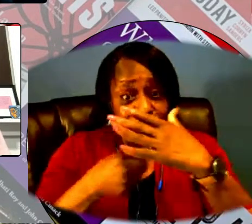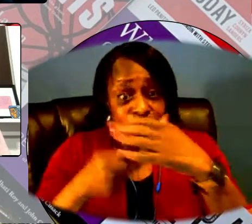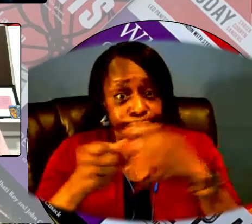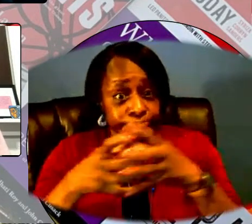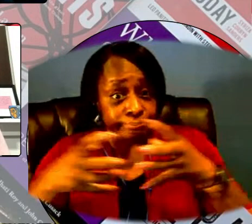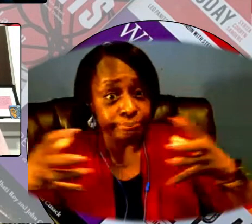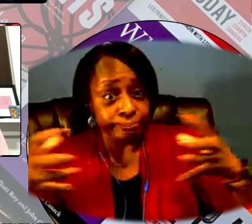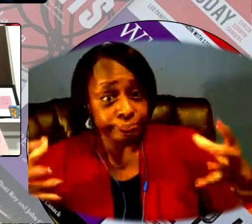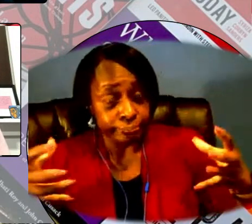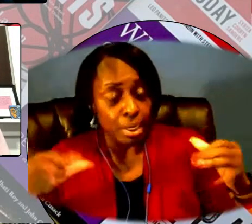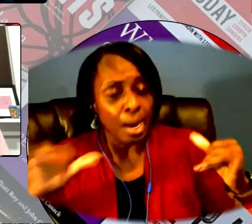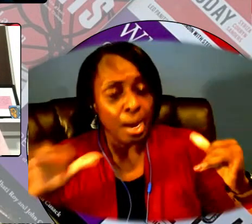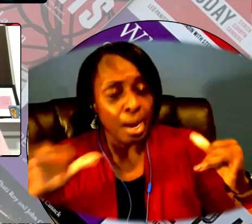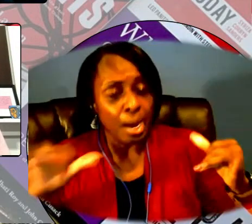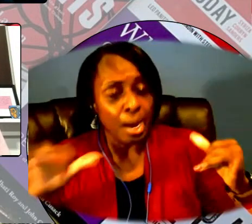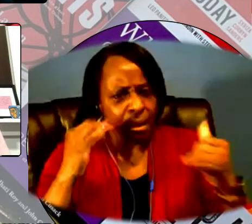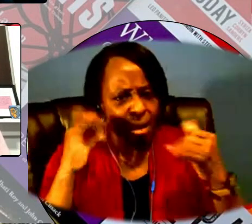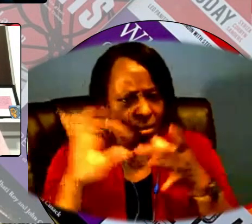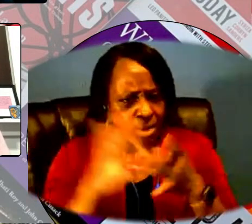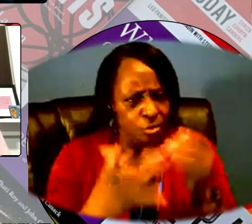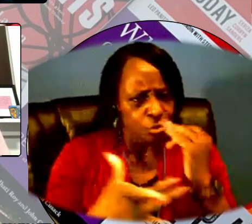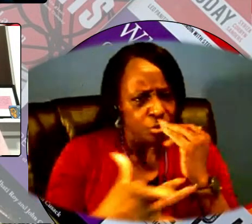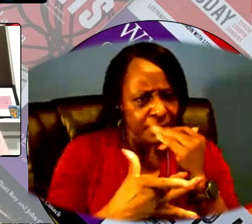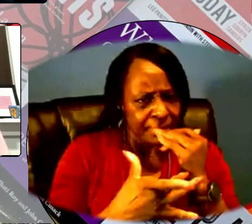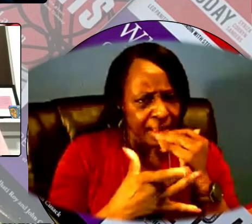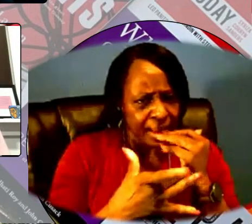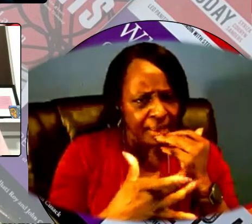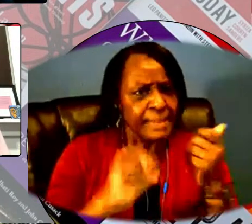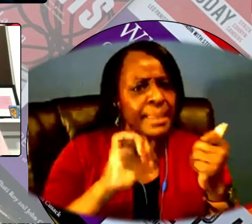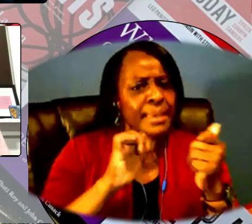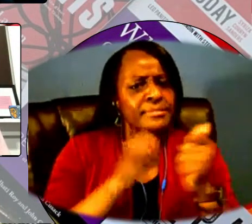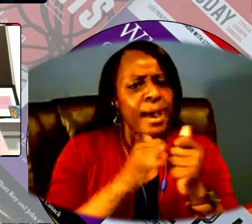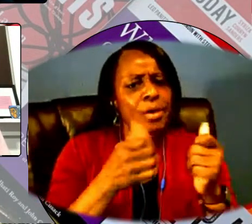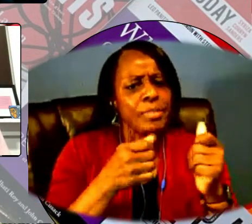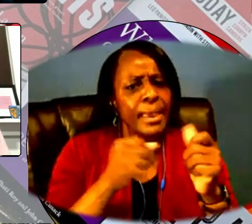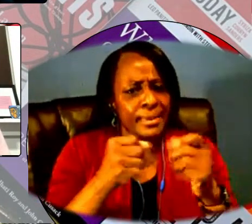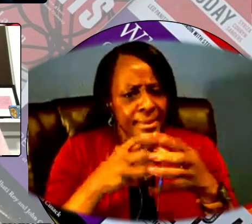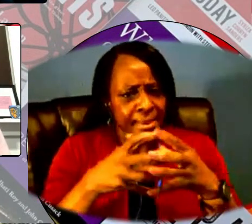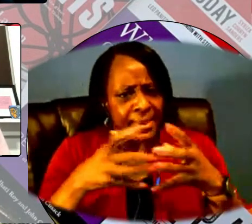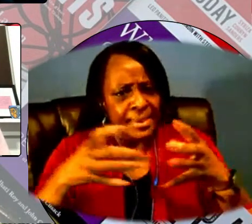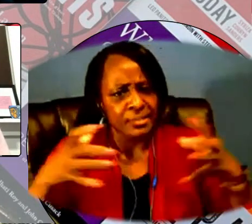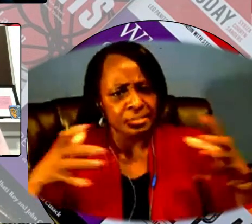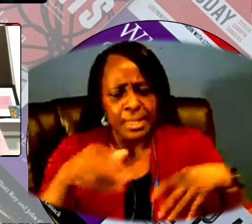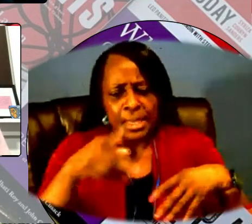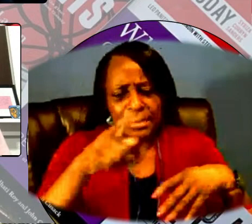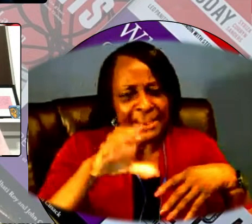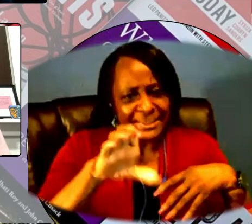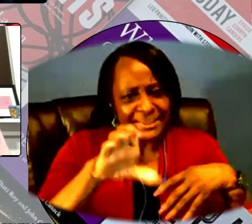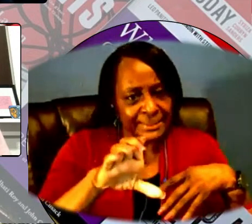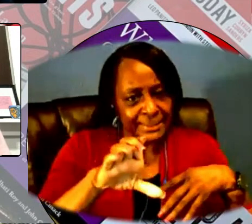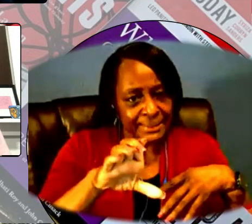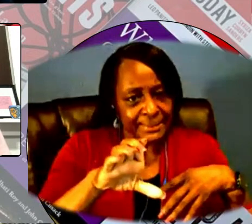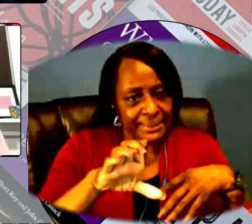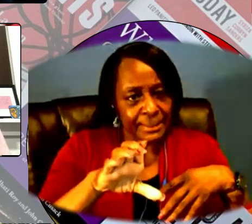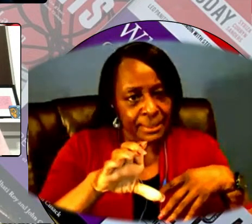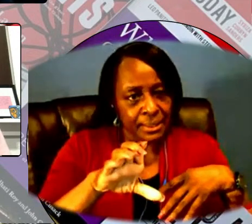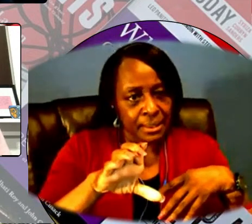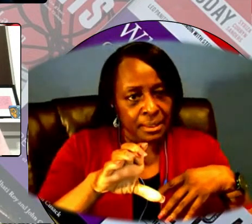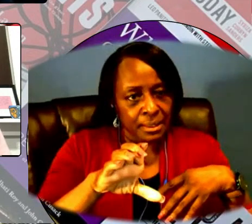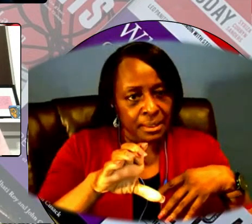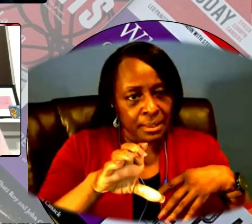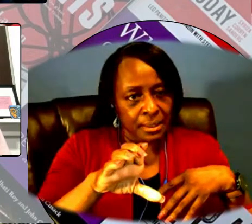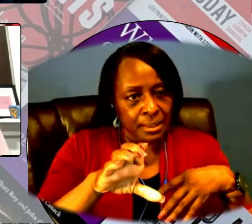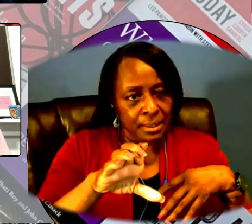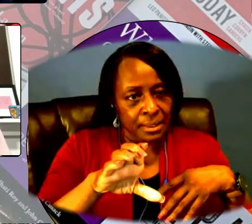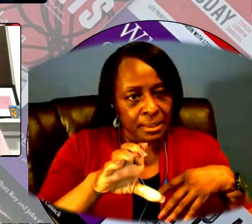and surveillance technologies is the mode of expansion of the PIC at this moment. And as abolitionists, we sort of have